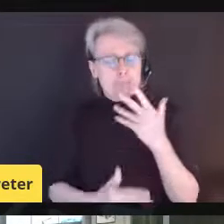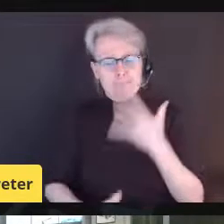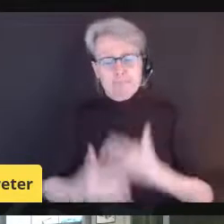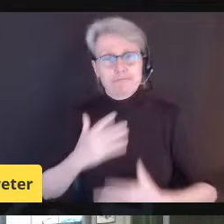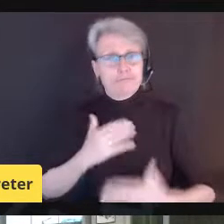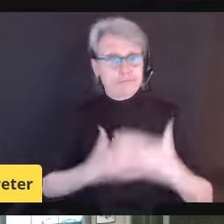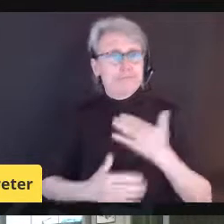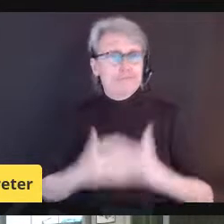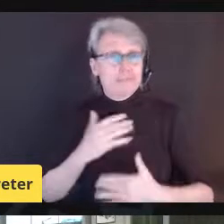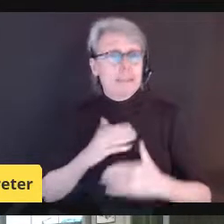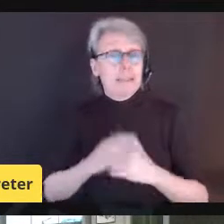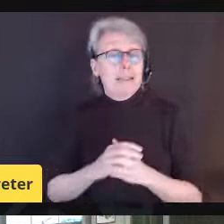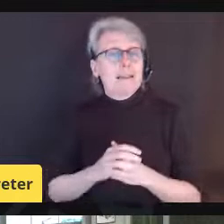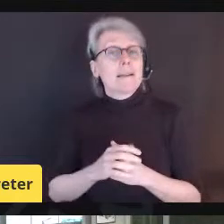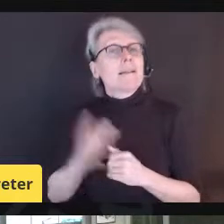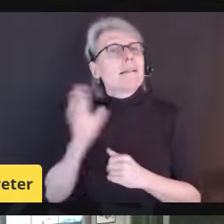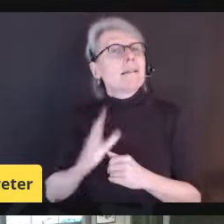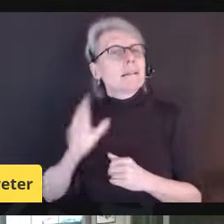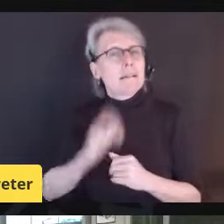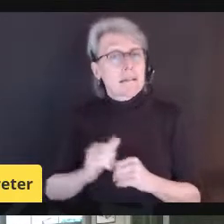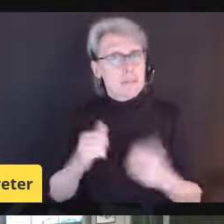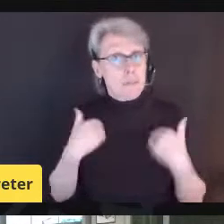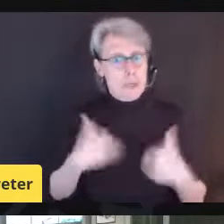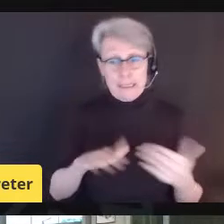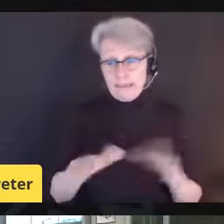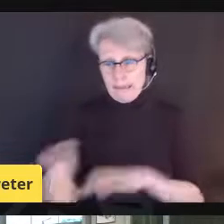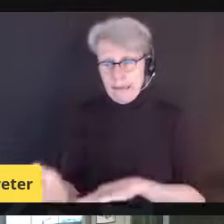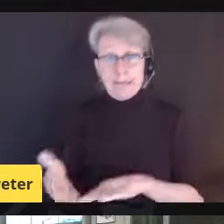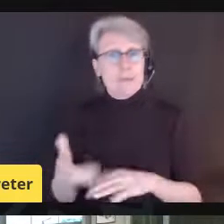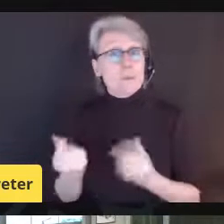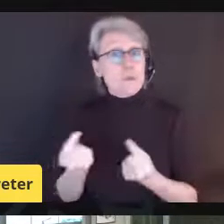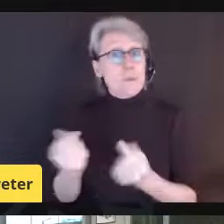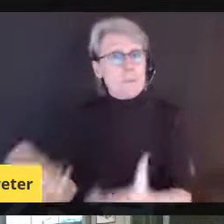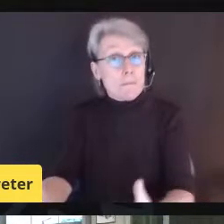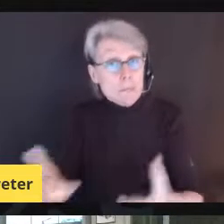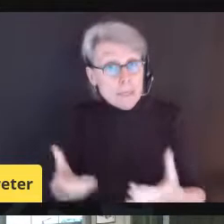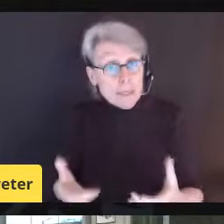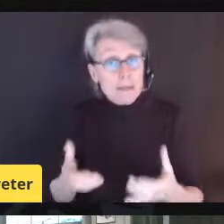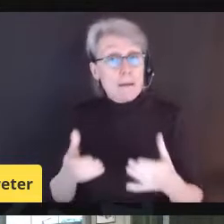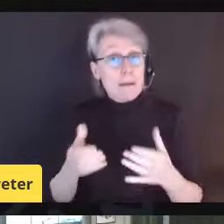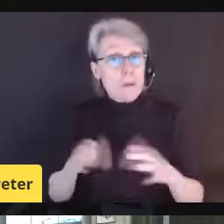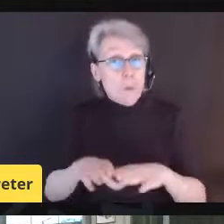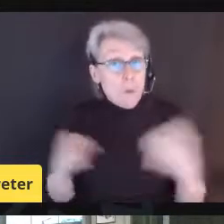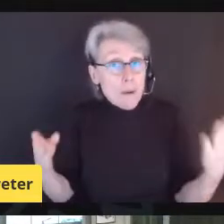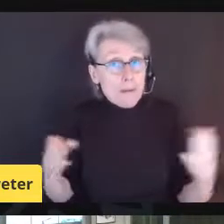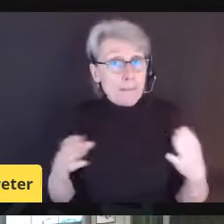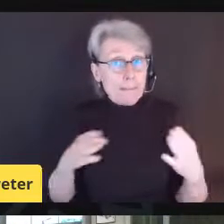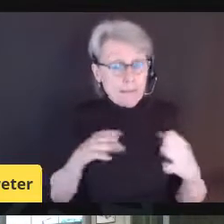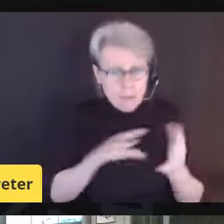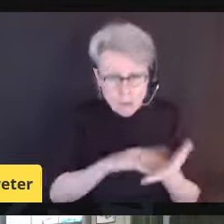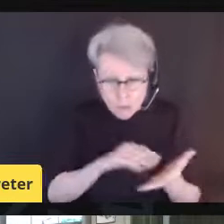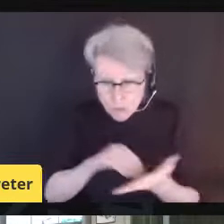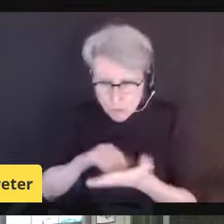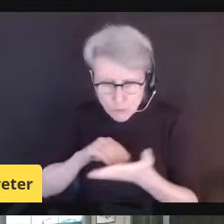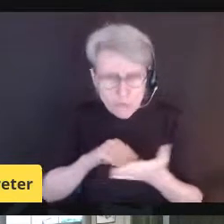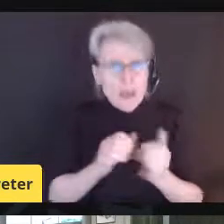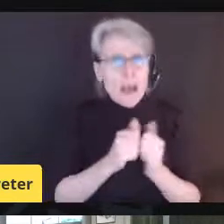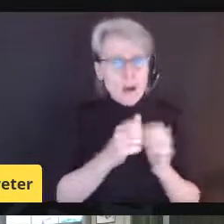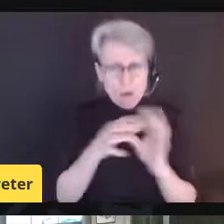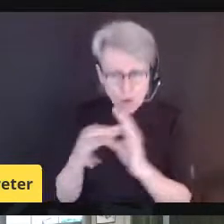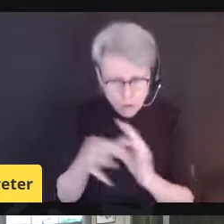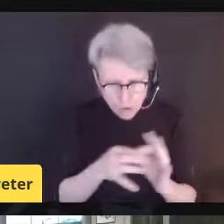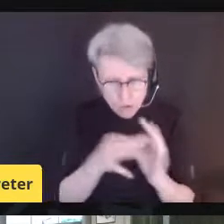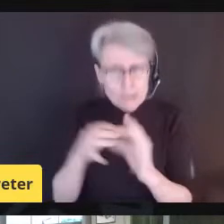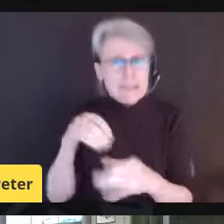people dealt with death and took dead bodies and dissected them and learned how things function in the